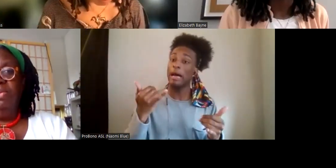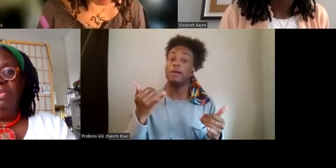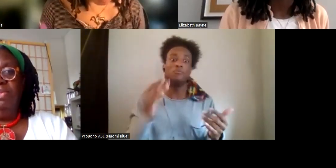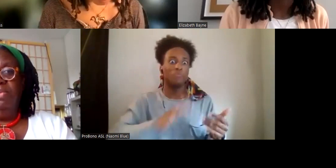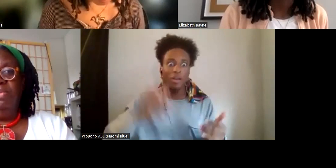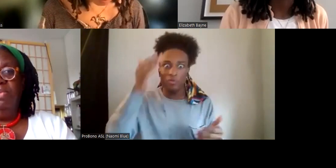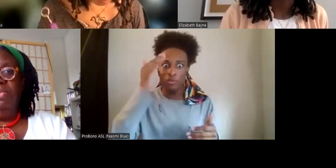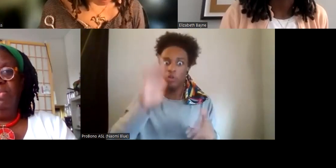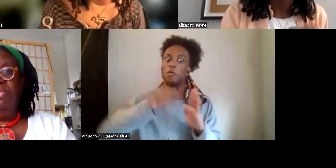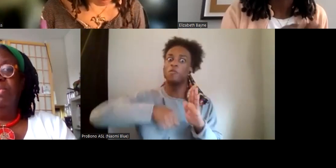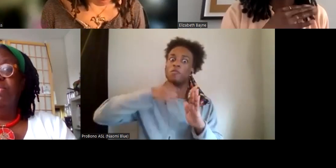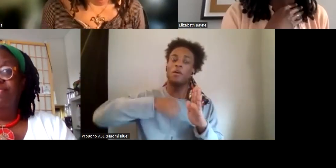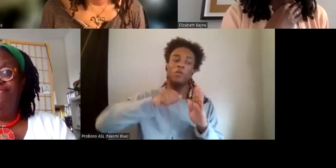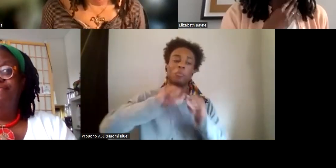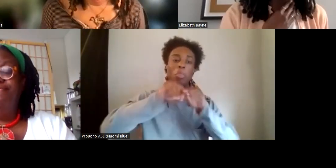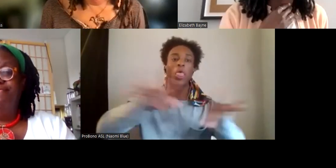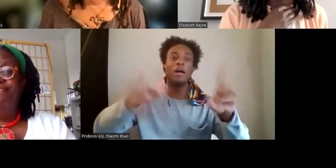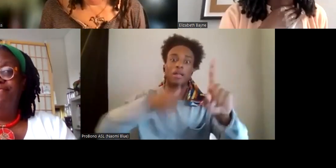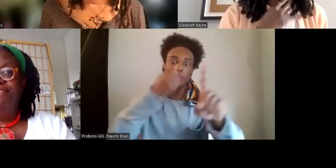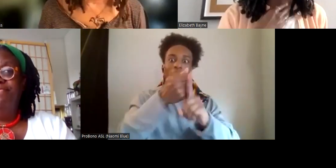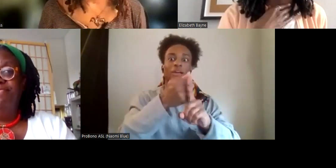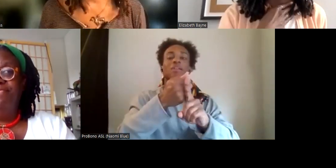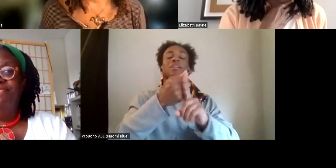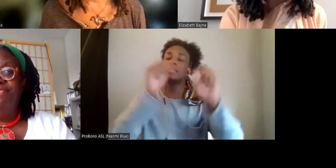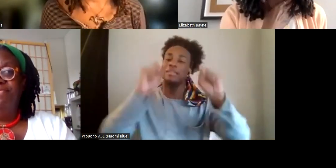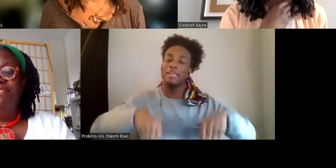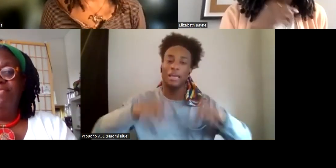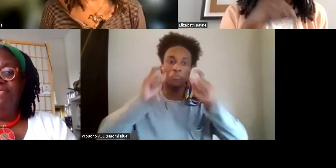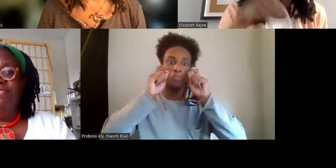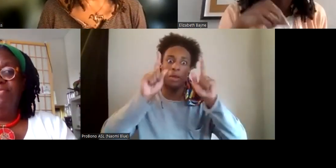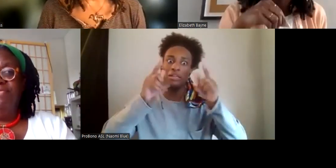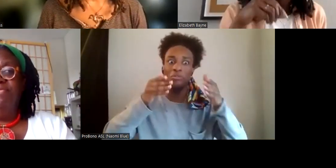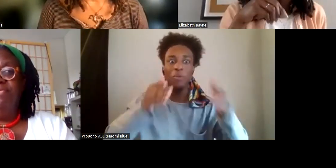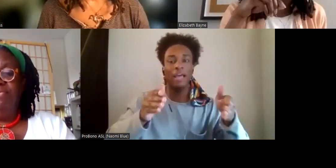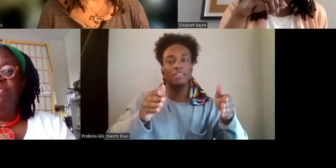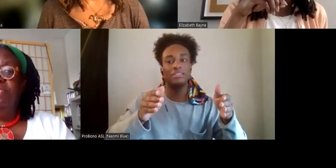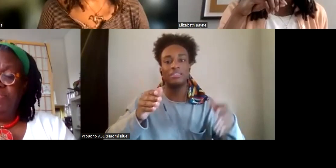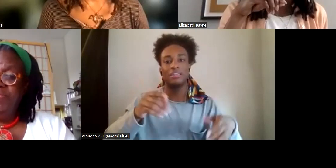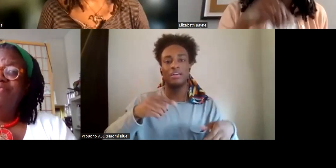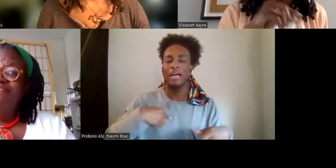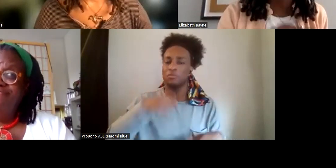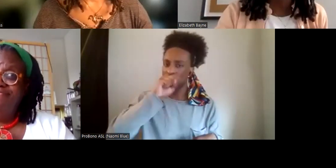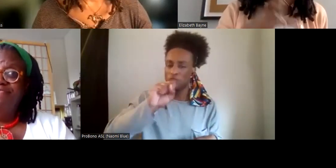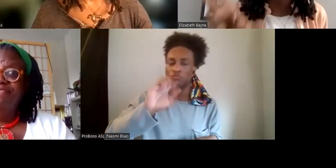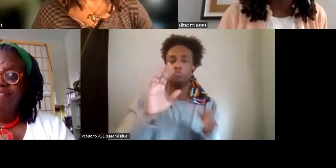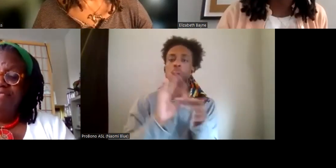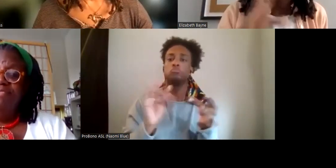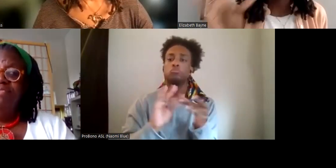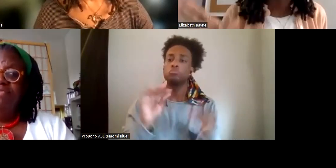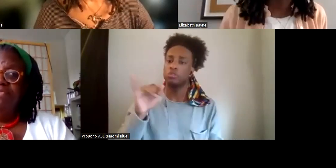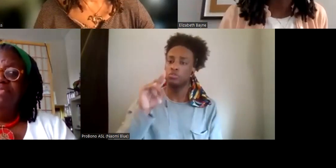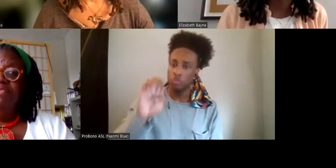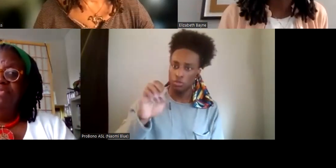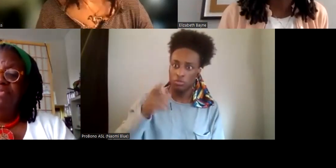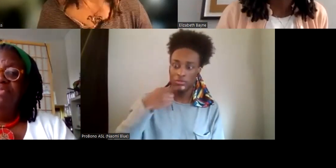it does in surprising ways. And I love that anecdote that you shared, June, about just in her life, because like that's when because there's now